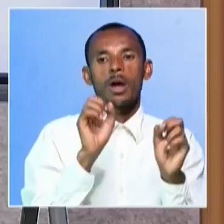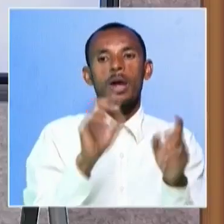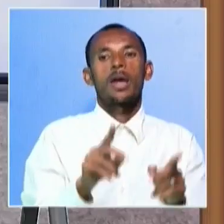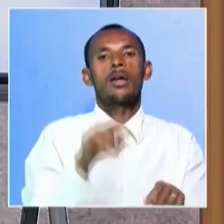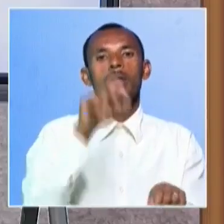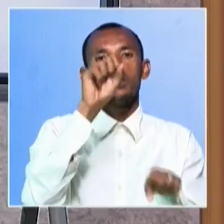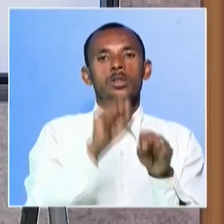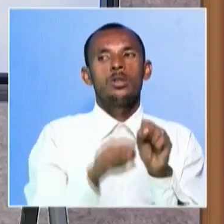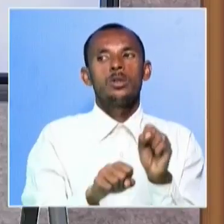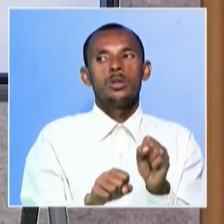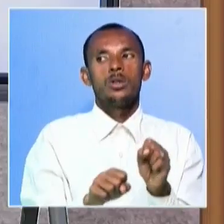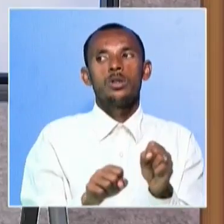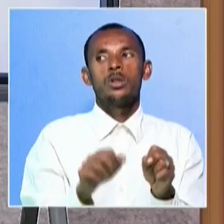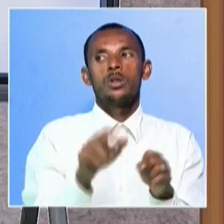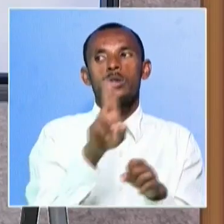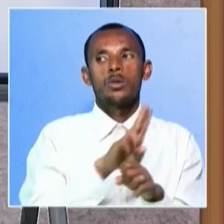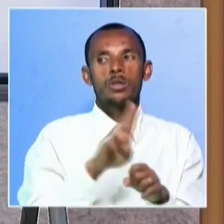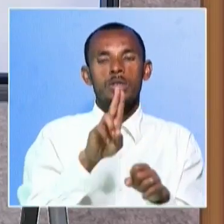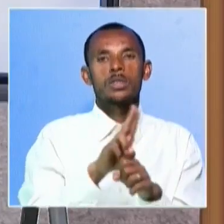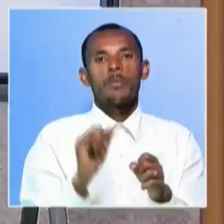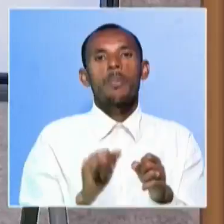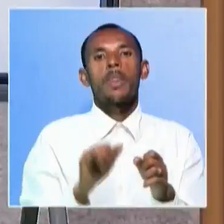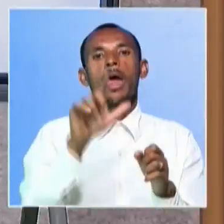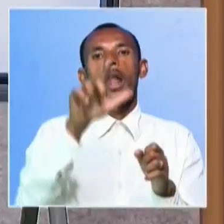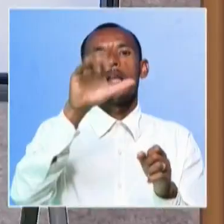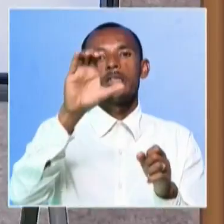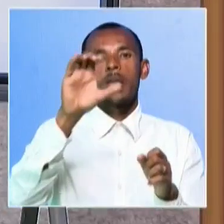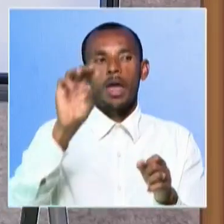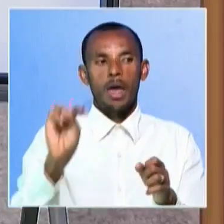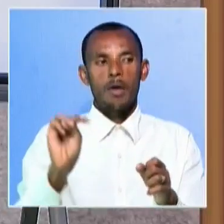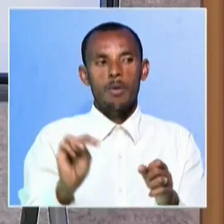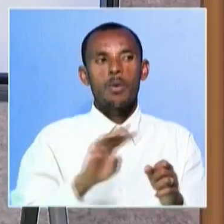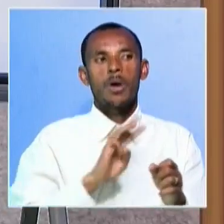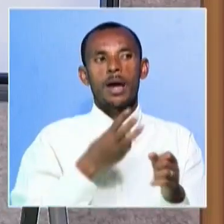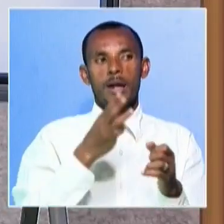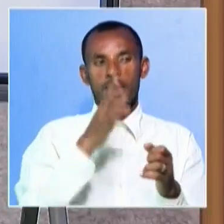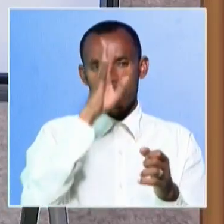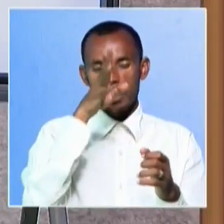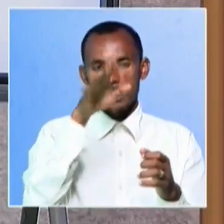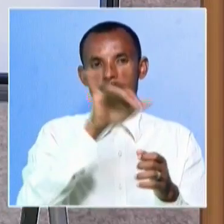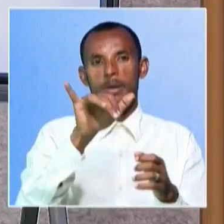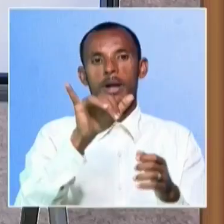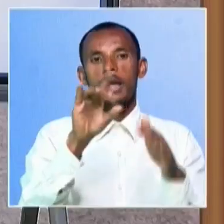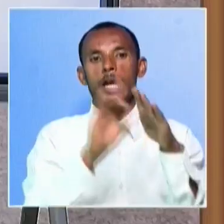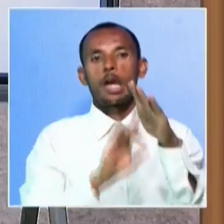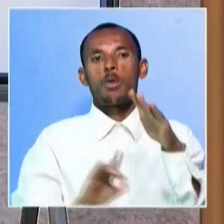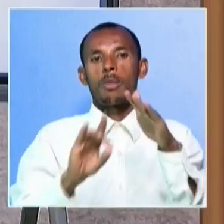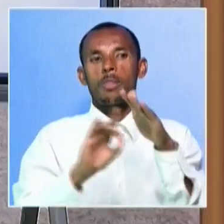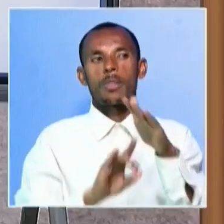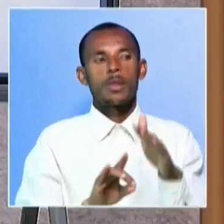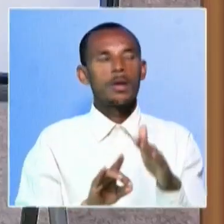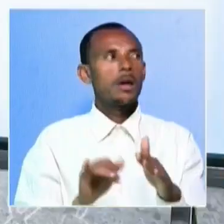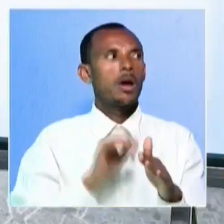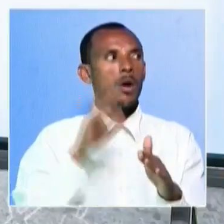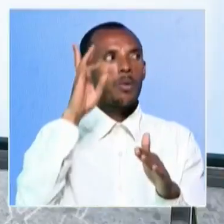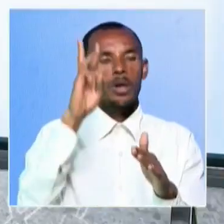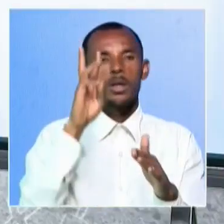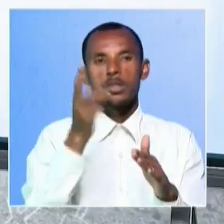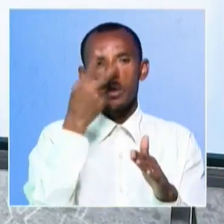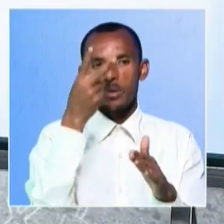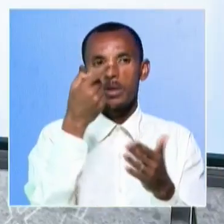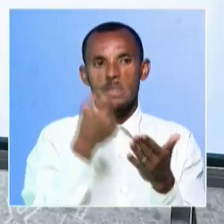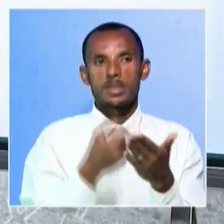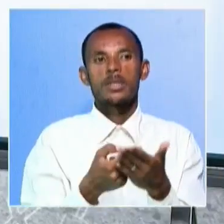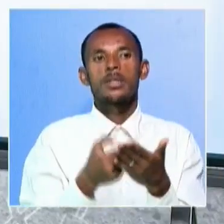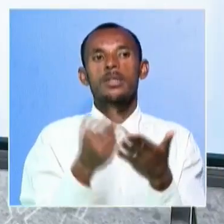so using the concept of LCM, we can create similar denominators. So I will show this thing